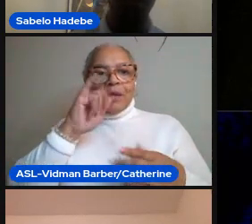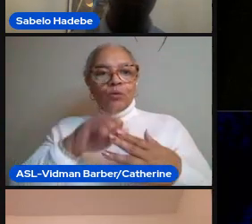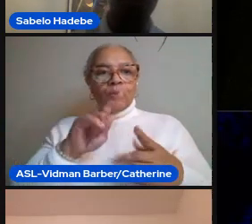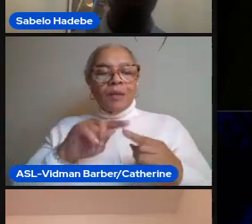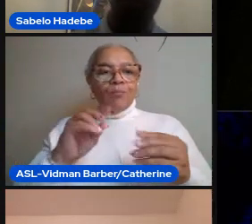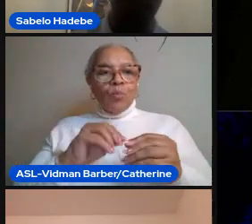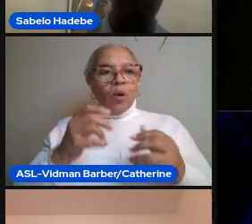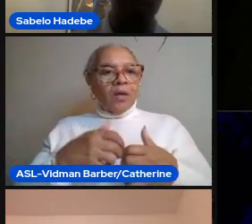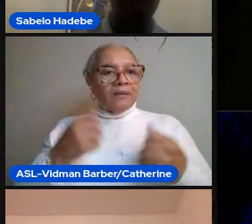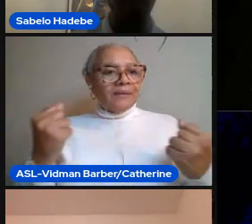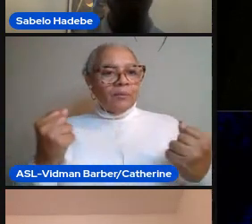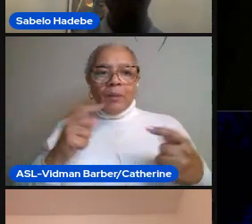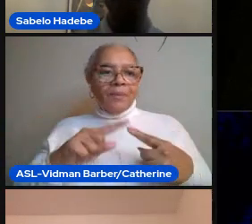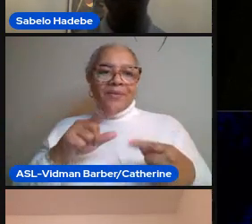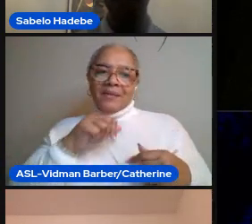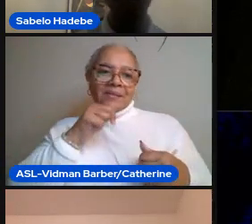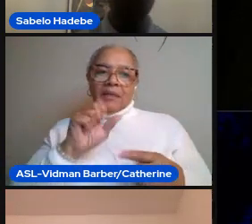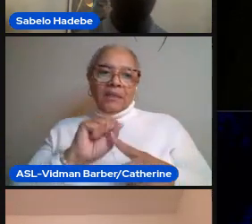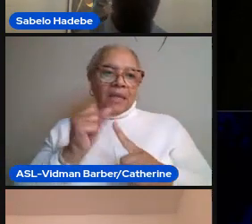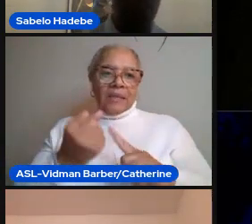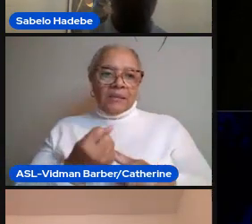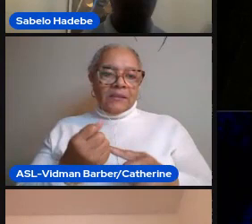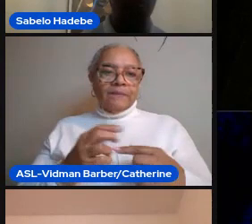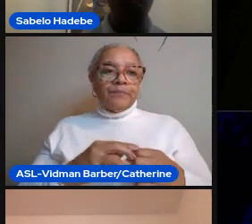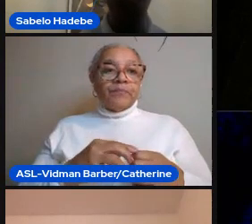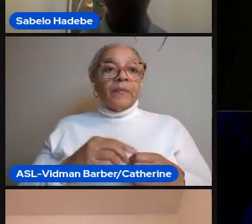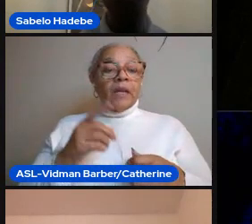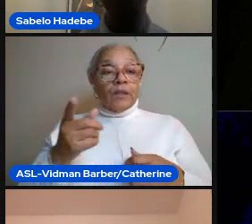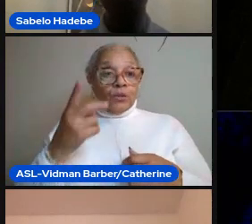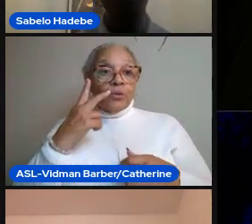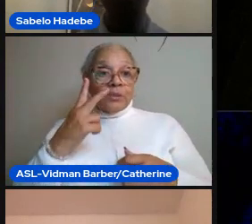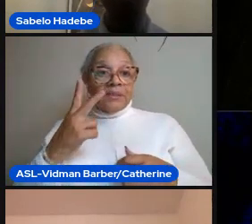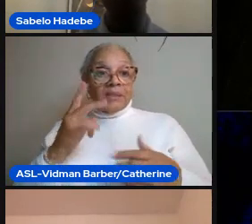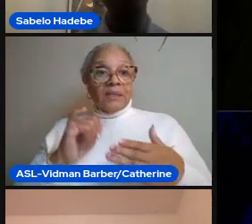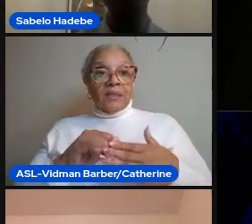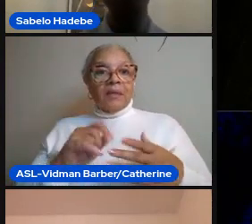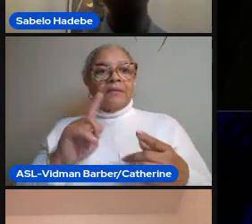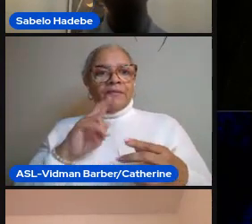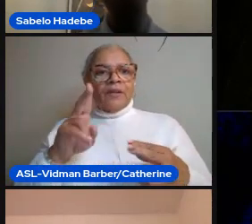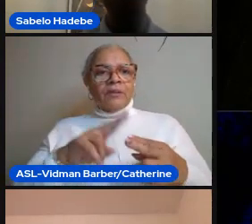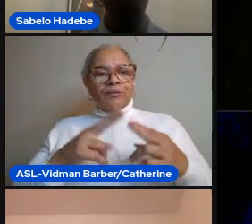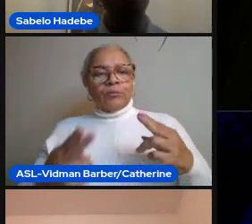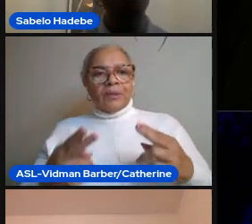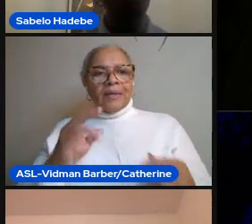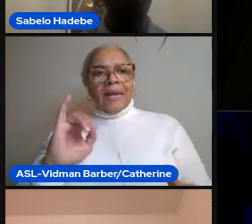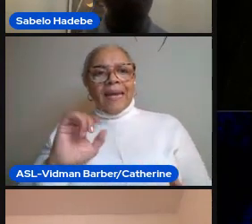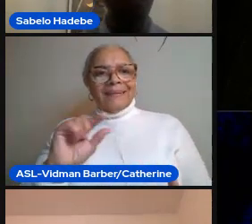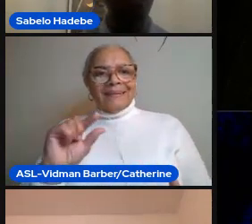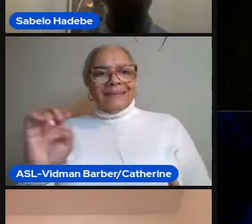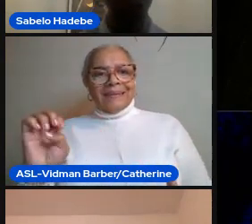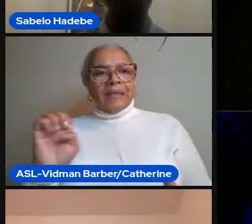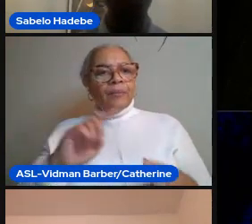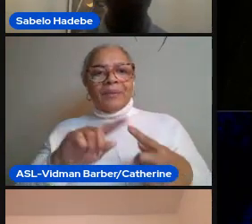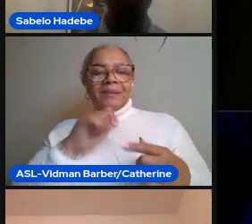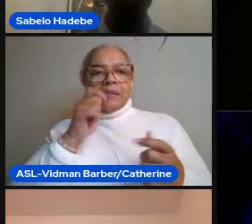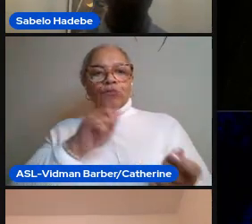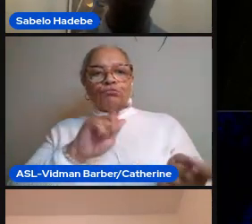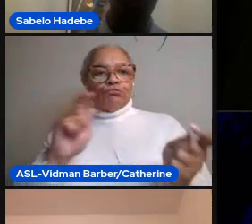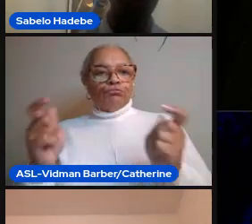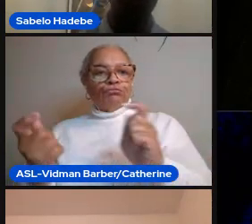that's not the case. You do see a general increase in IgE, but it doesn't translate